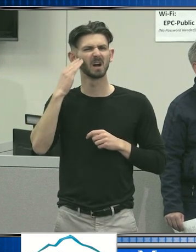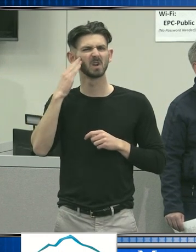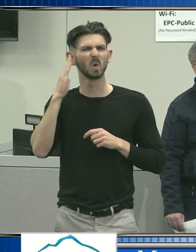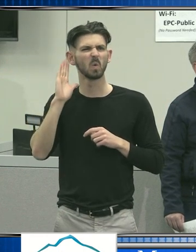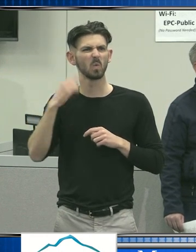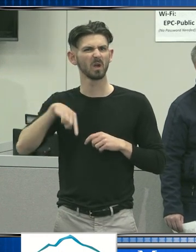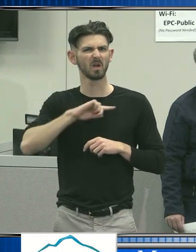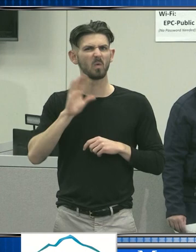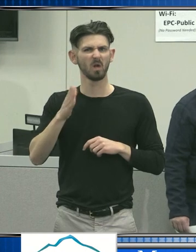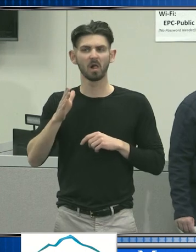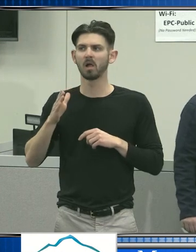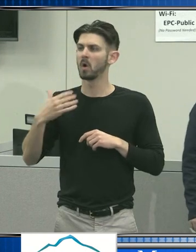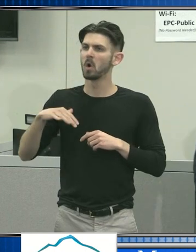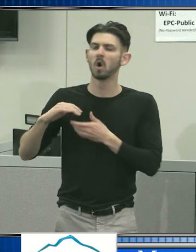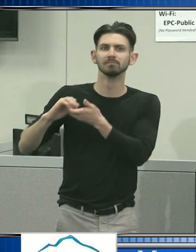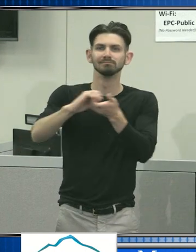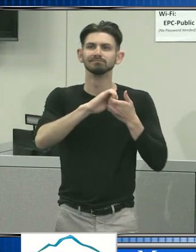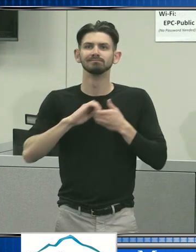challenge.